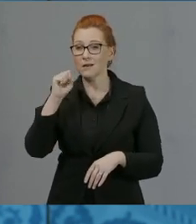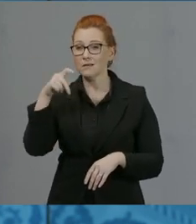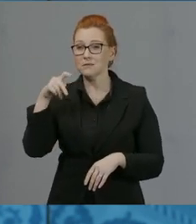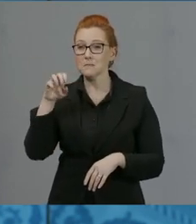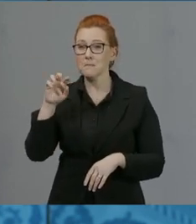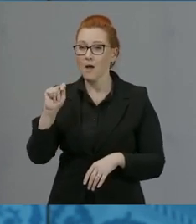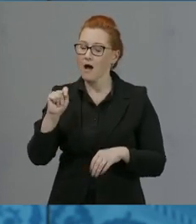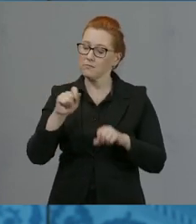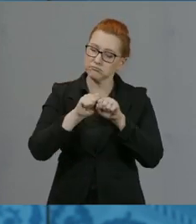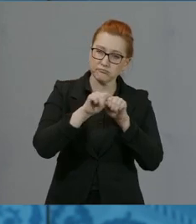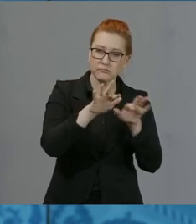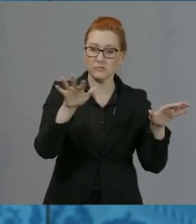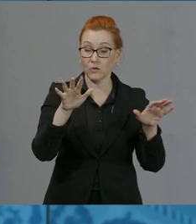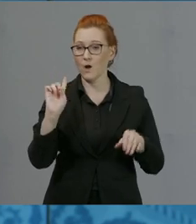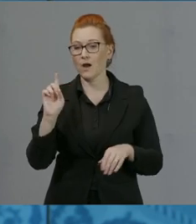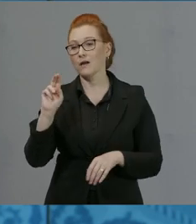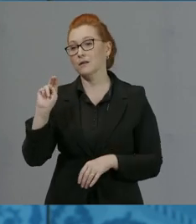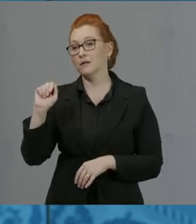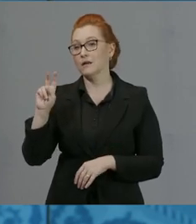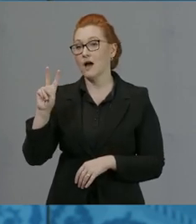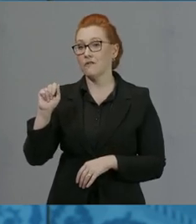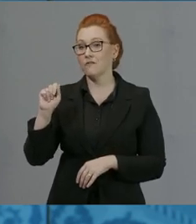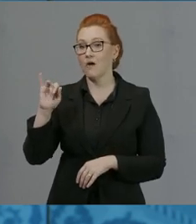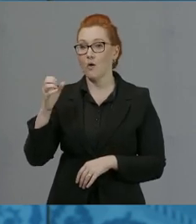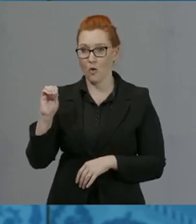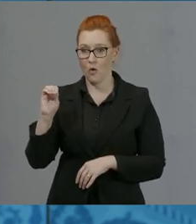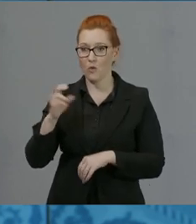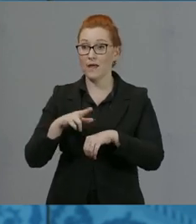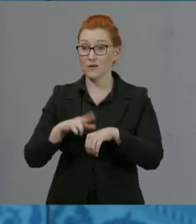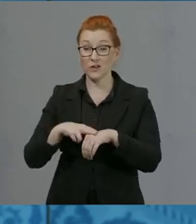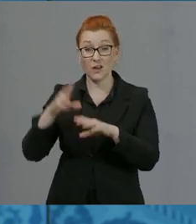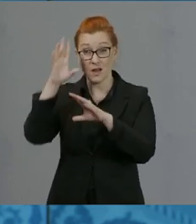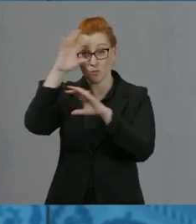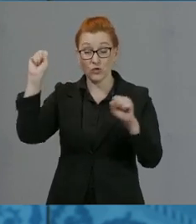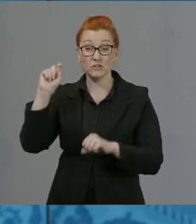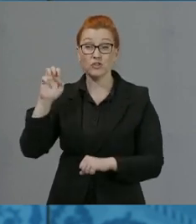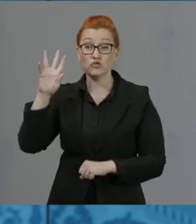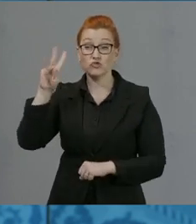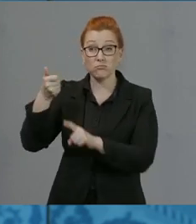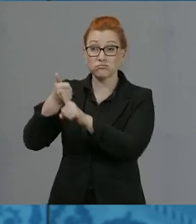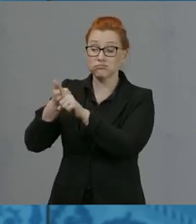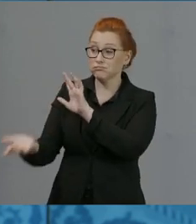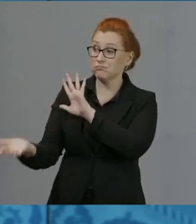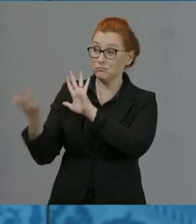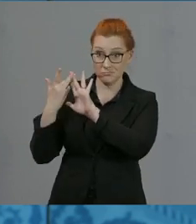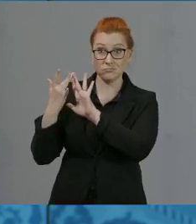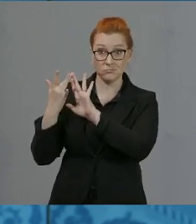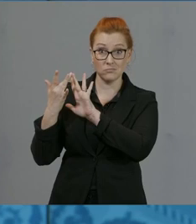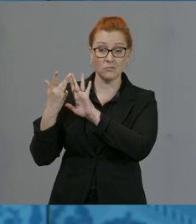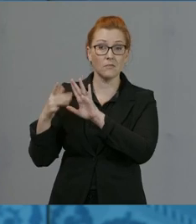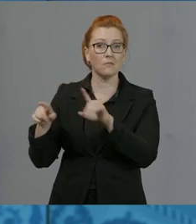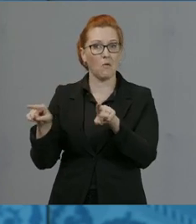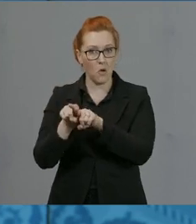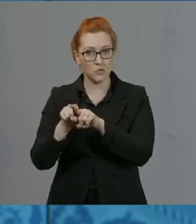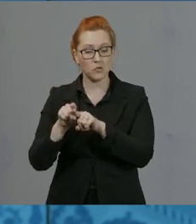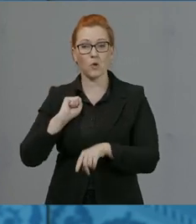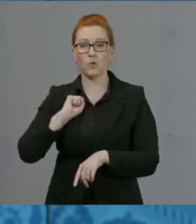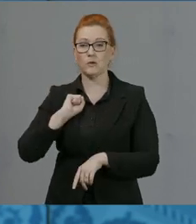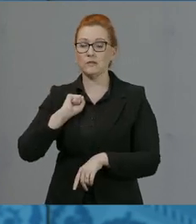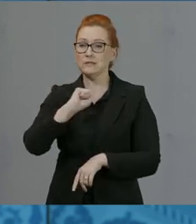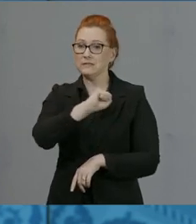Nation. And President Trump personally reached out on that, along with the advocacy of Senator